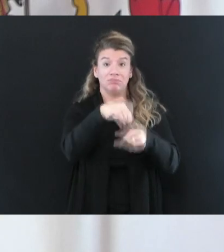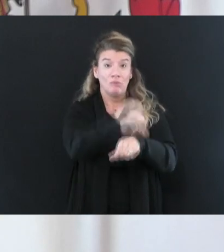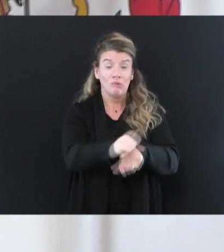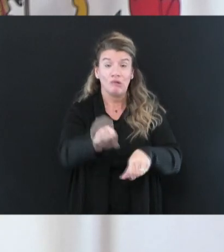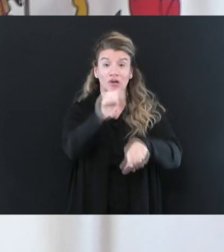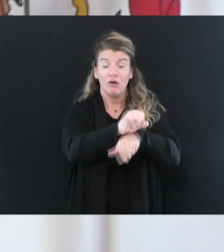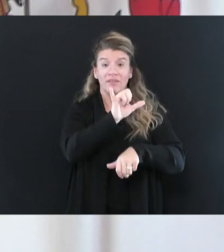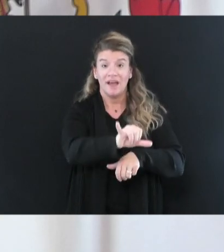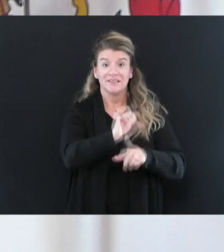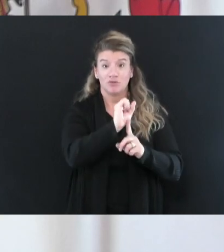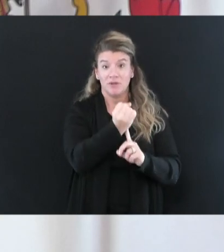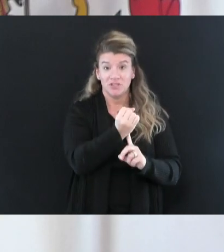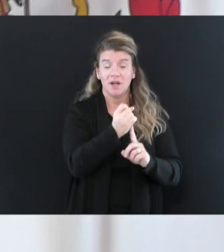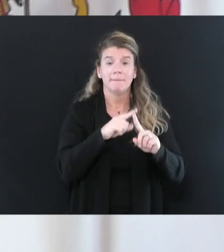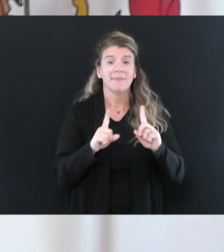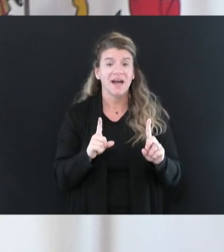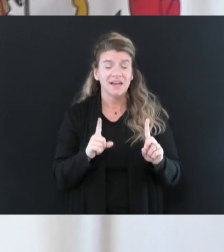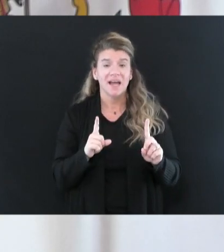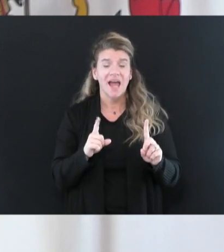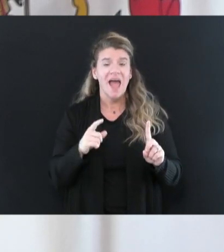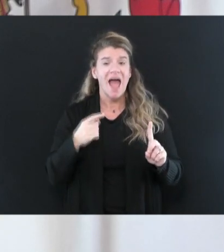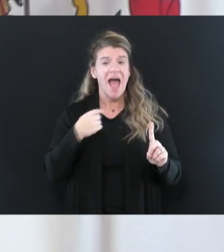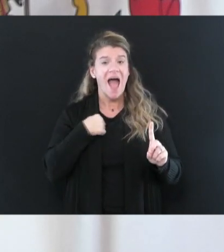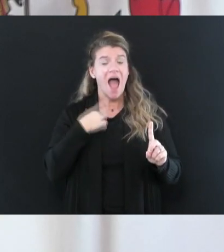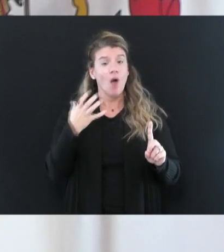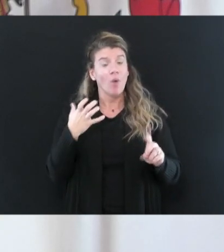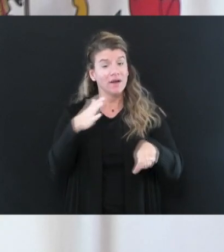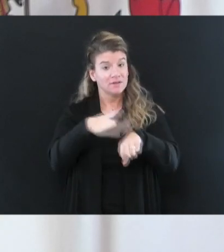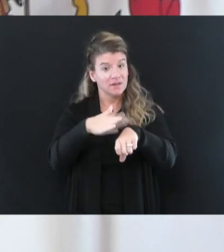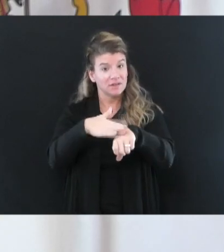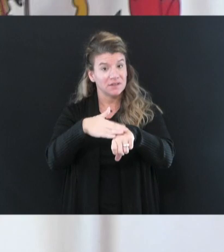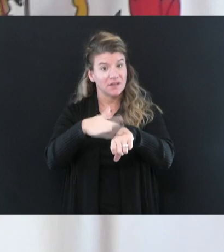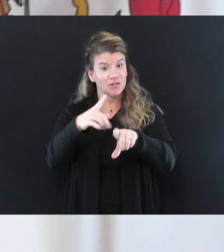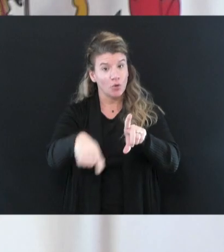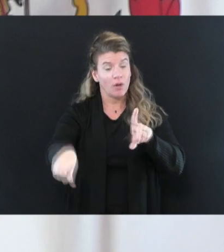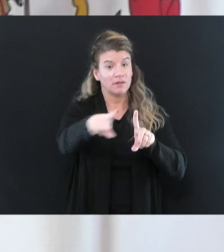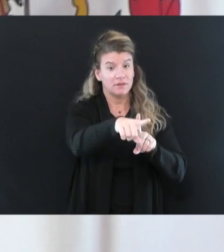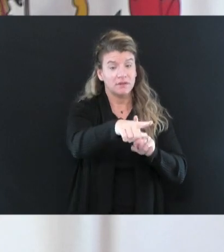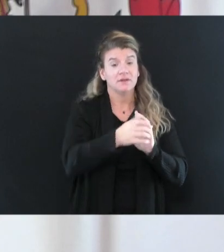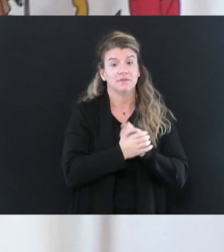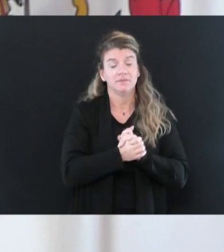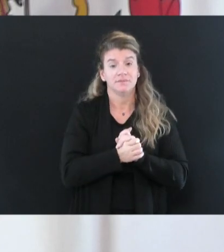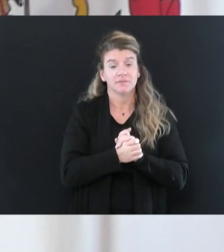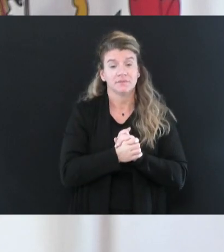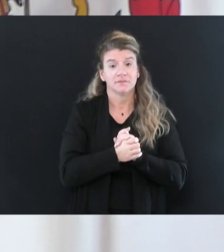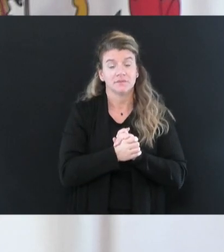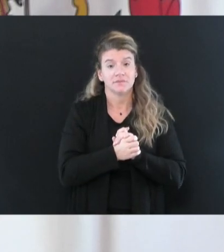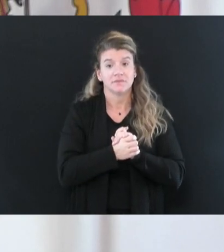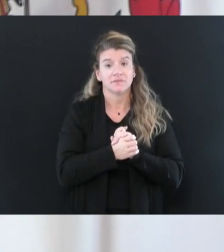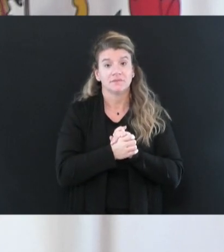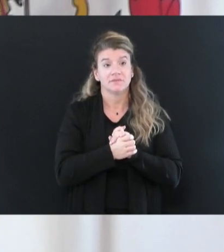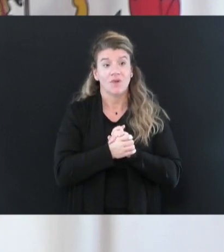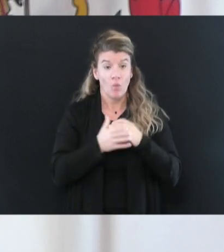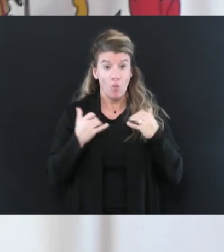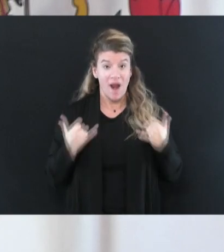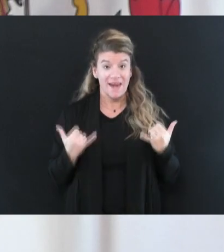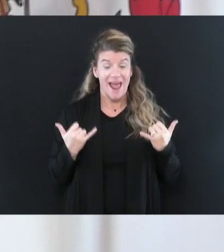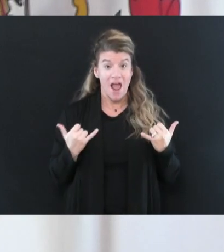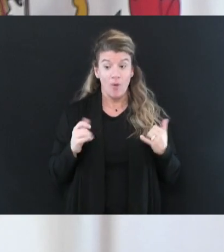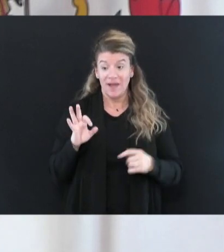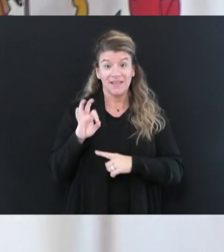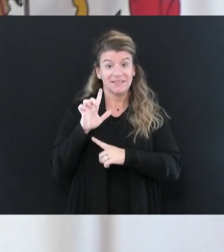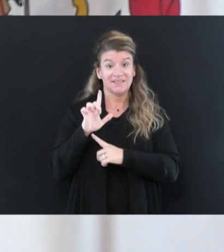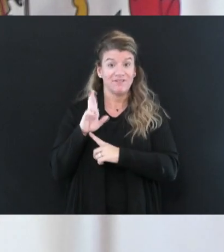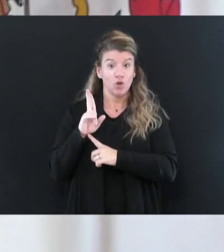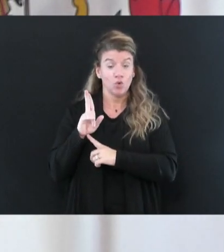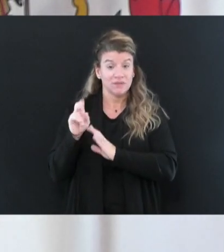But I do caution everyone that this is the flu season,